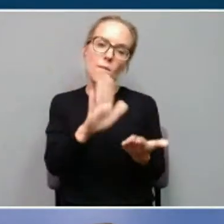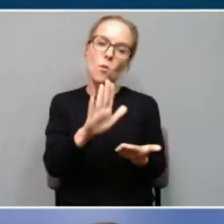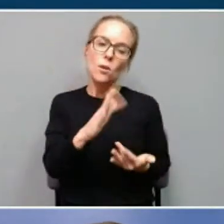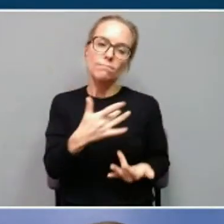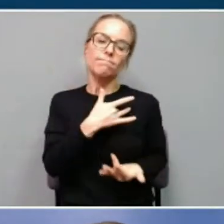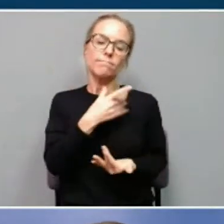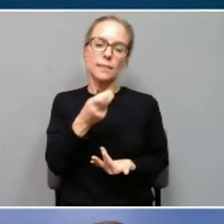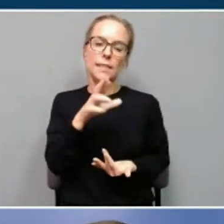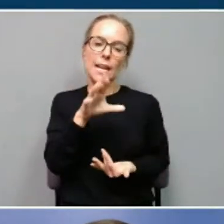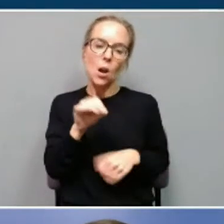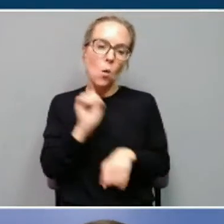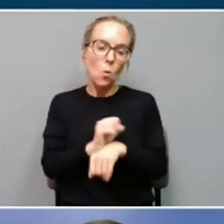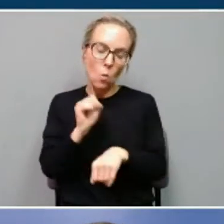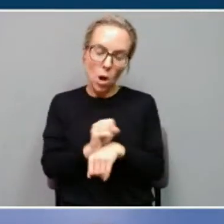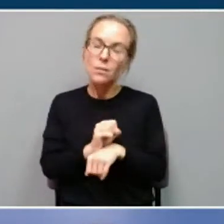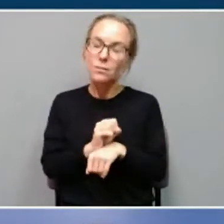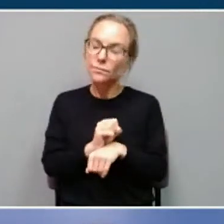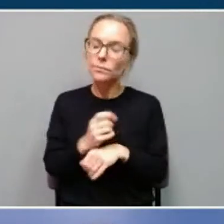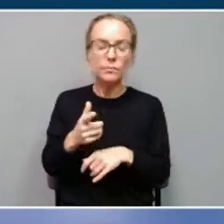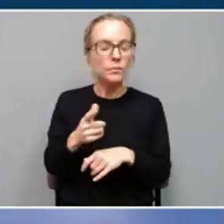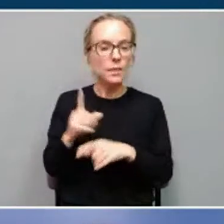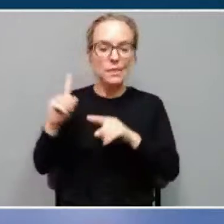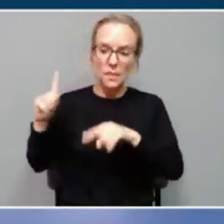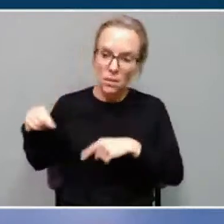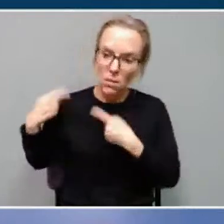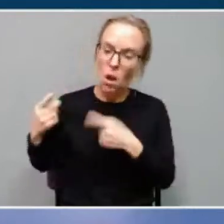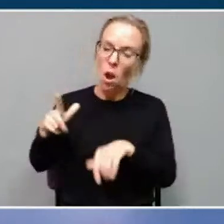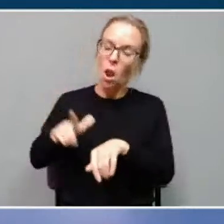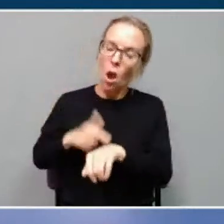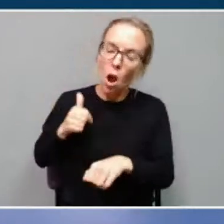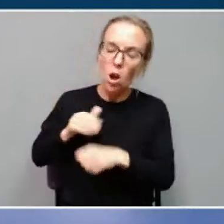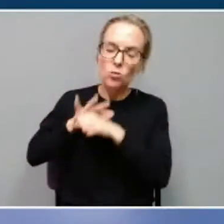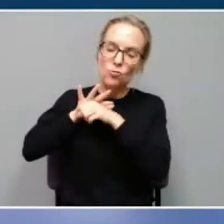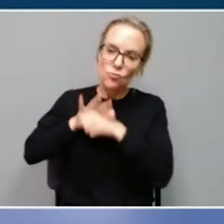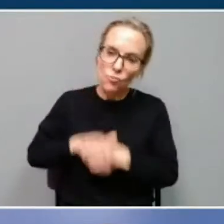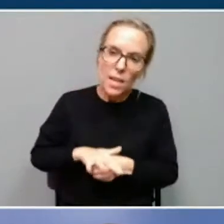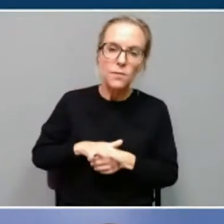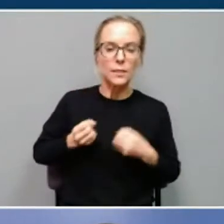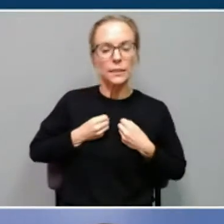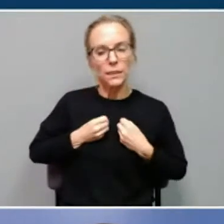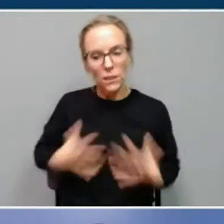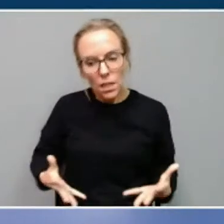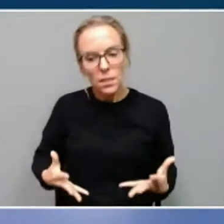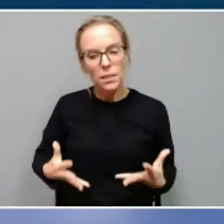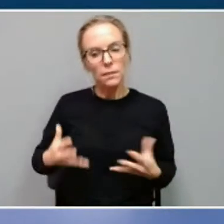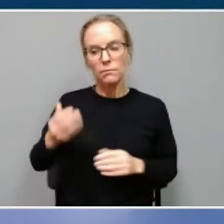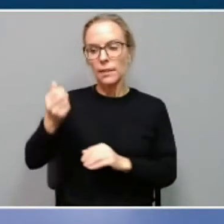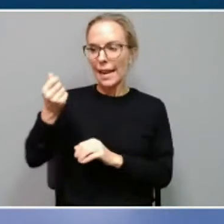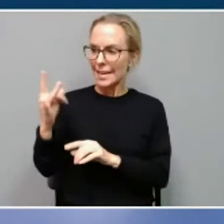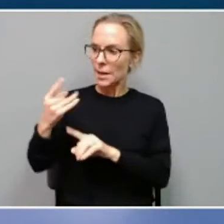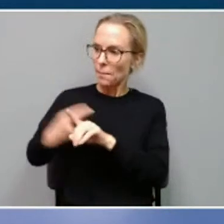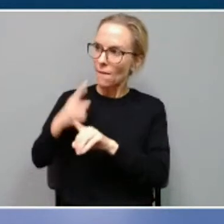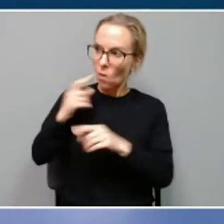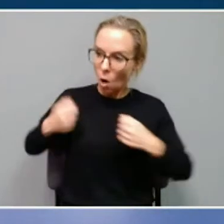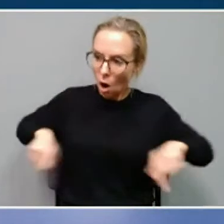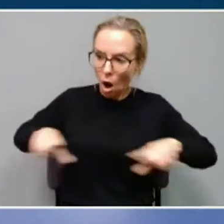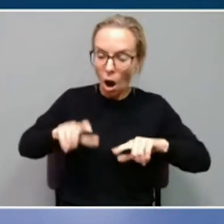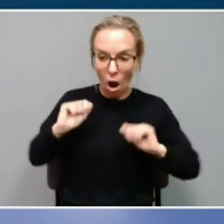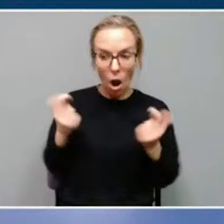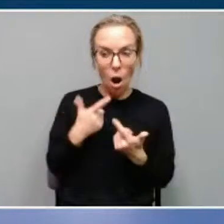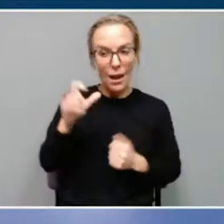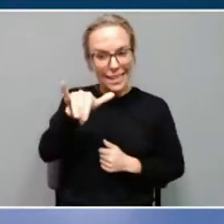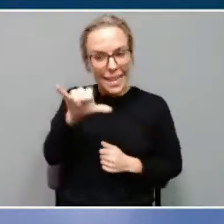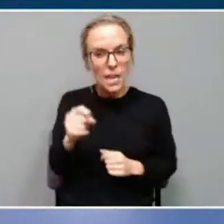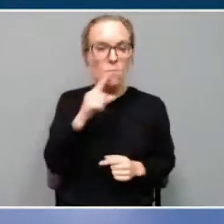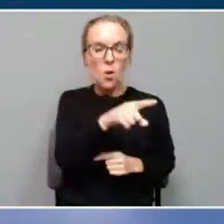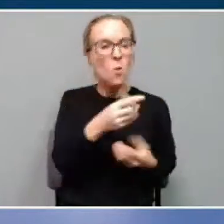has been a long, stressful, exhausting 18 months for all of us, but none more than these healthcare heroes. We have